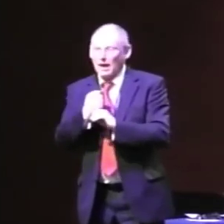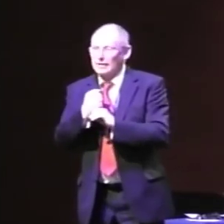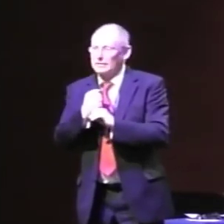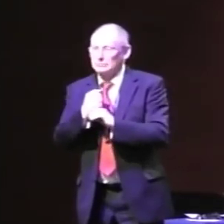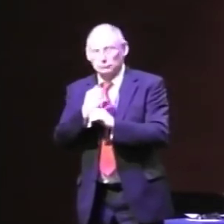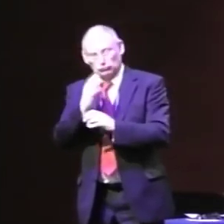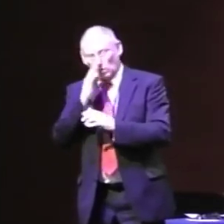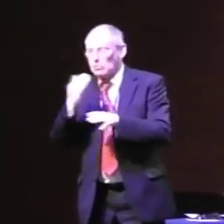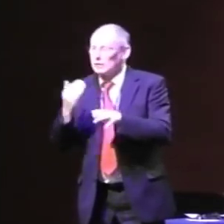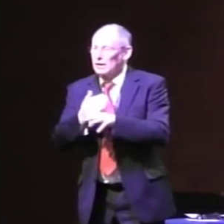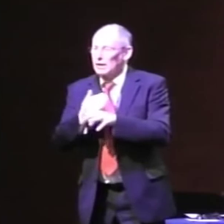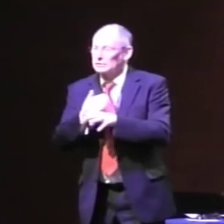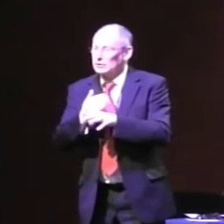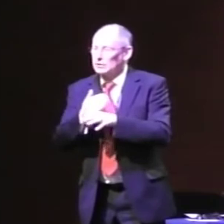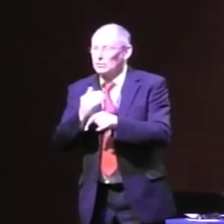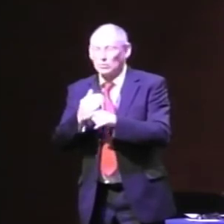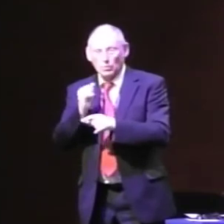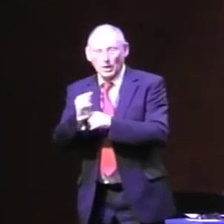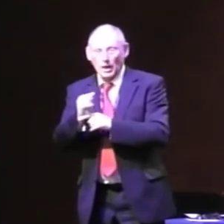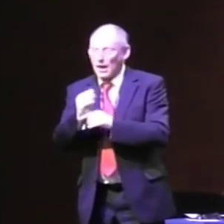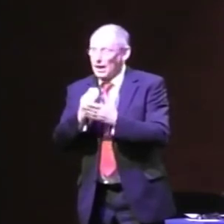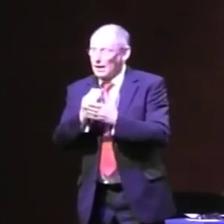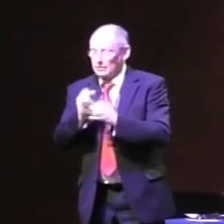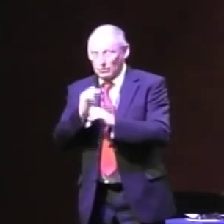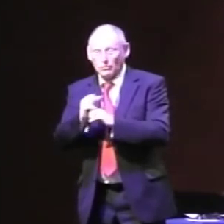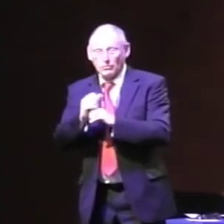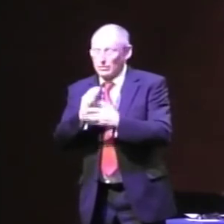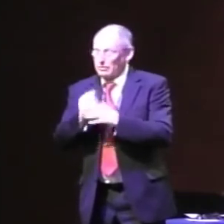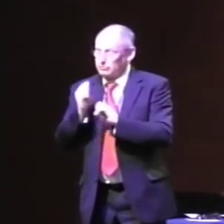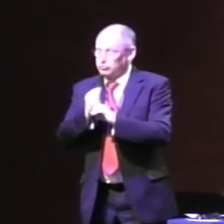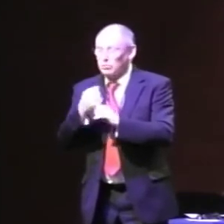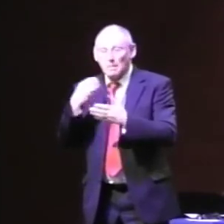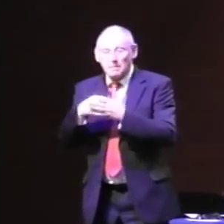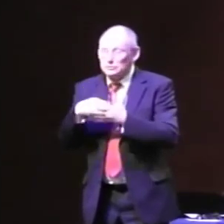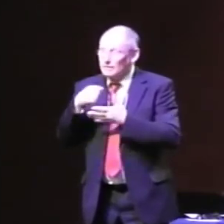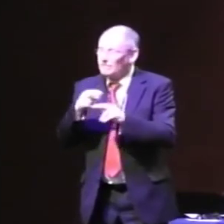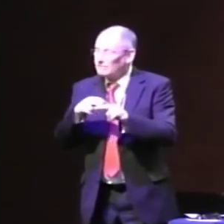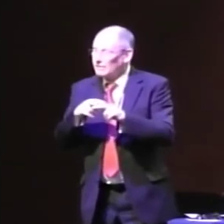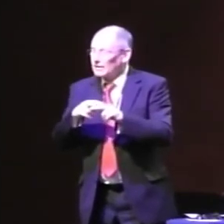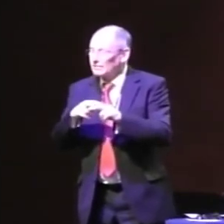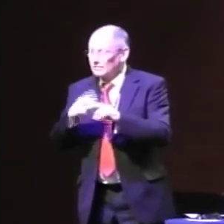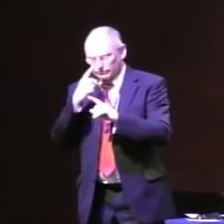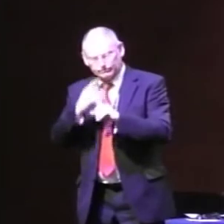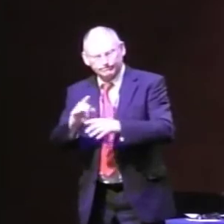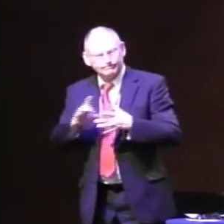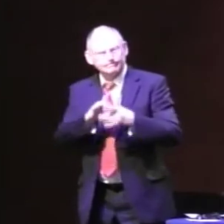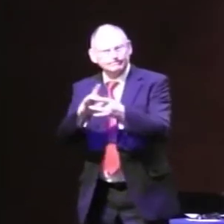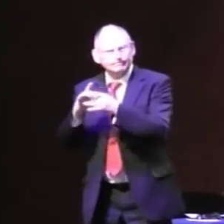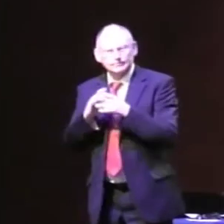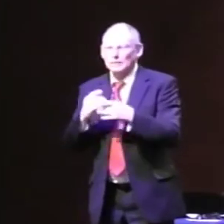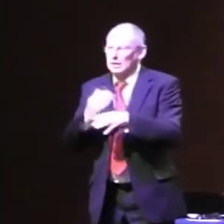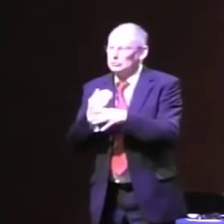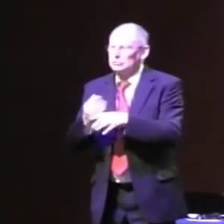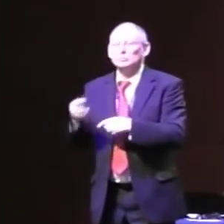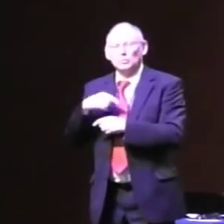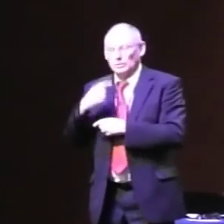action. We had every policeman out in Glenrothes when they were doing the budget in Fife. But we need concerted action. We are